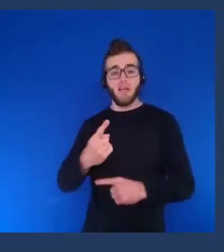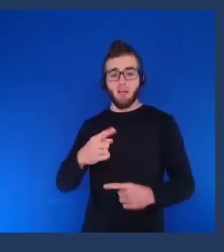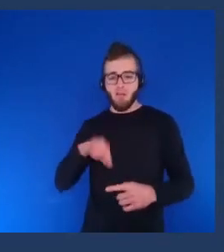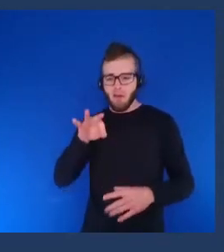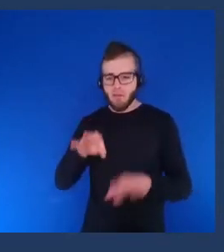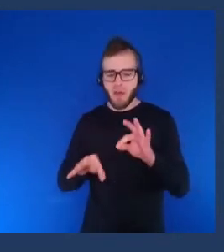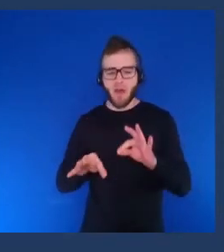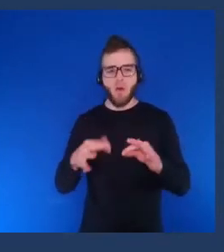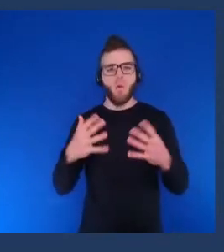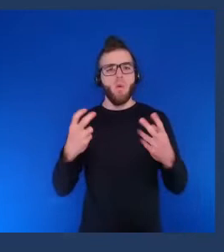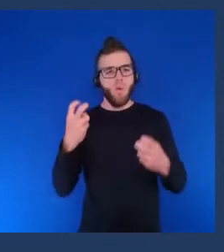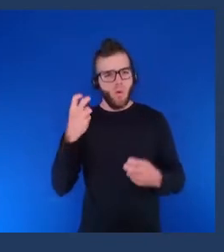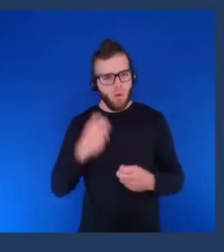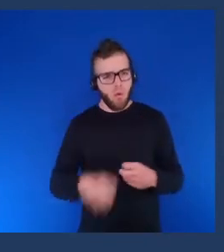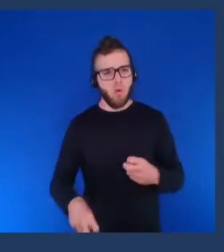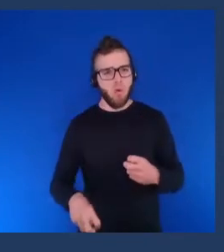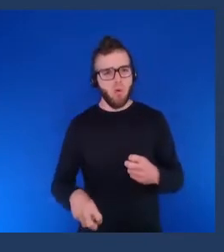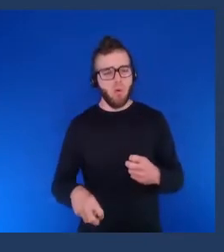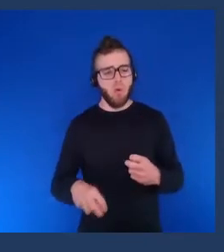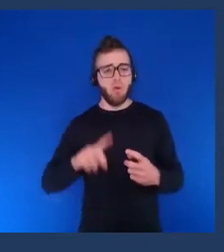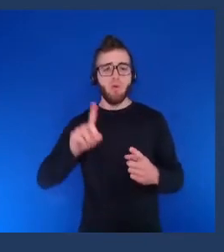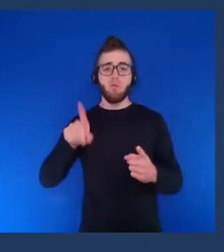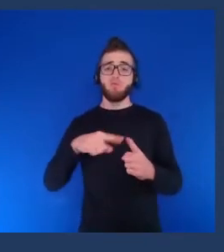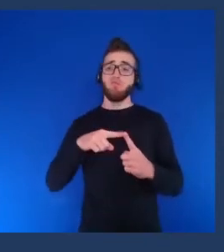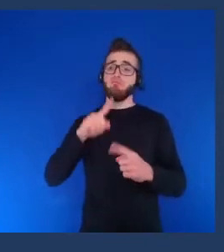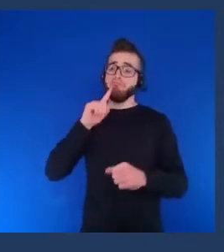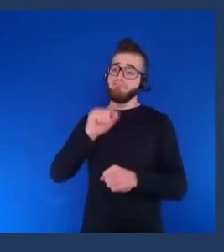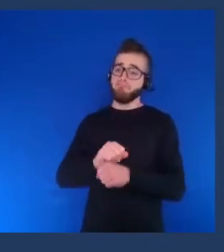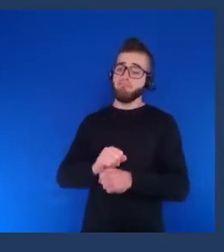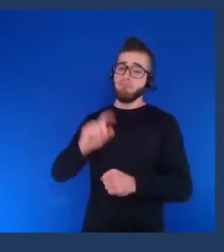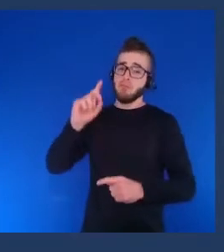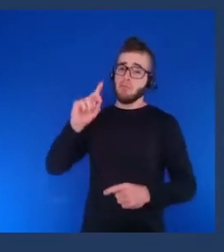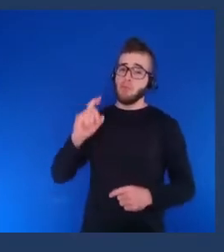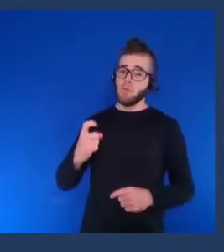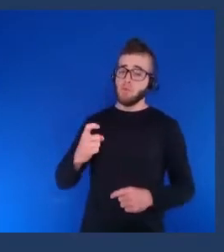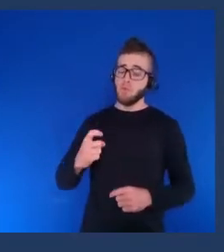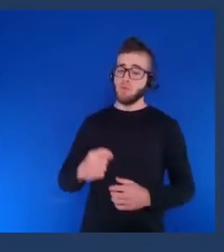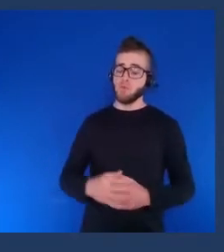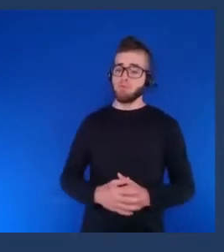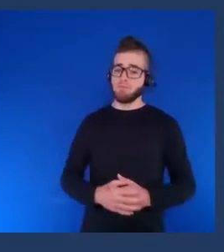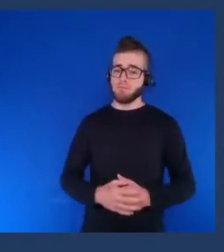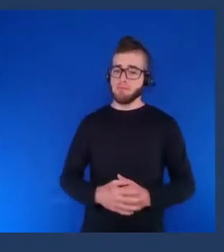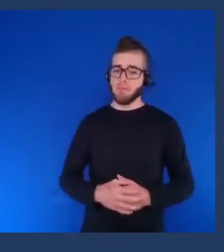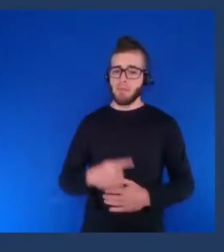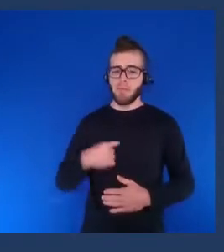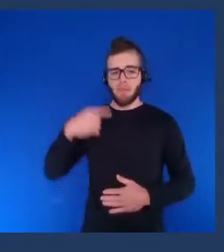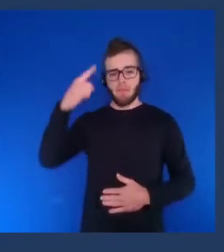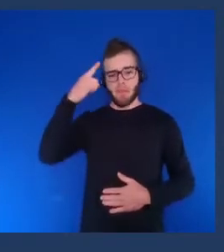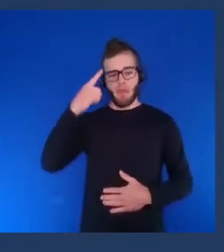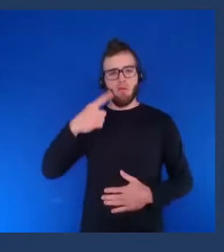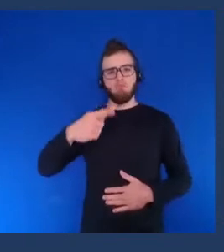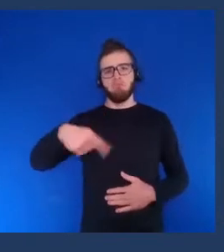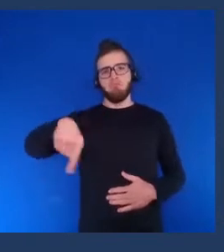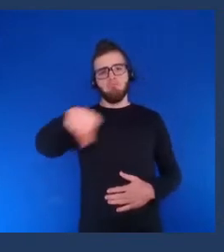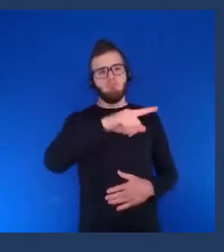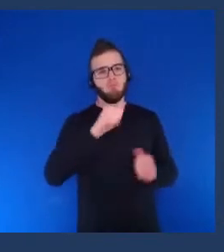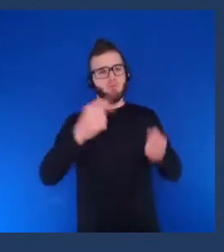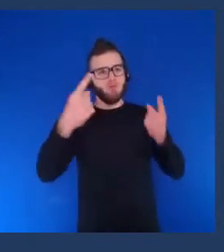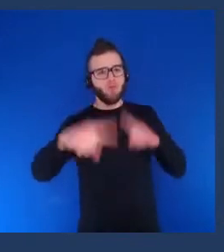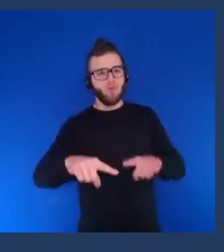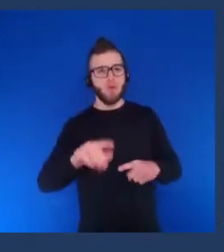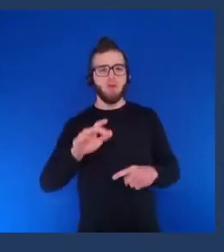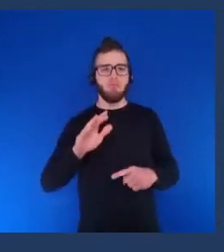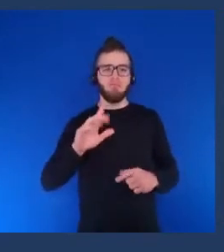this call would resonate with. All the emotions, anger, denial,